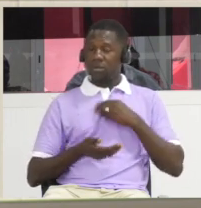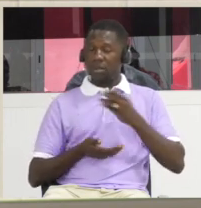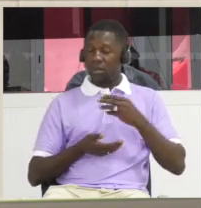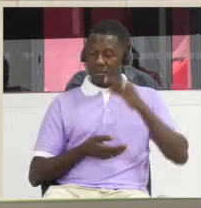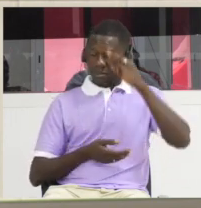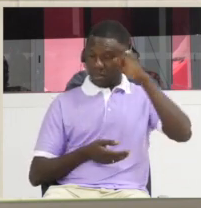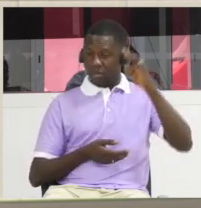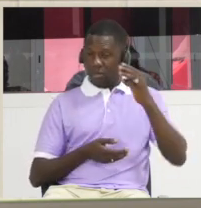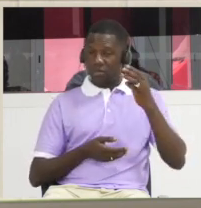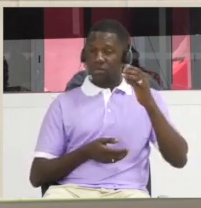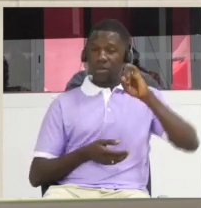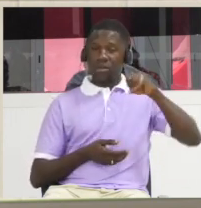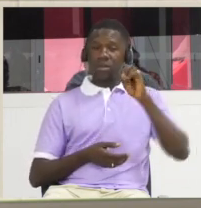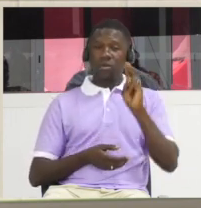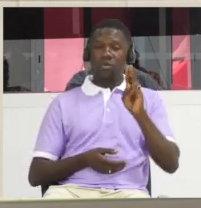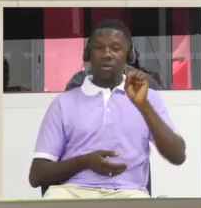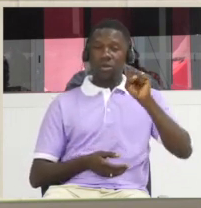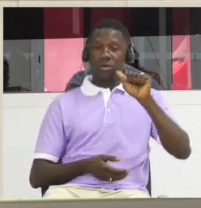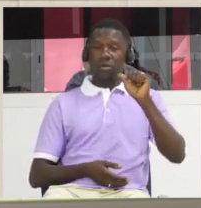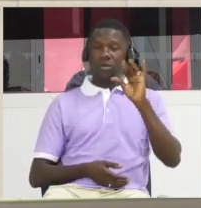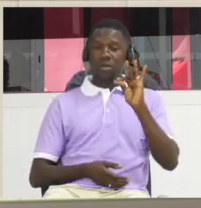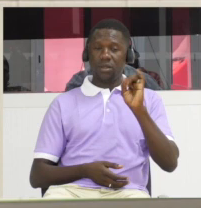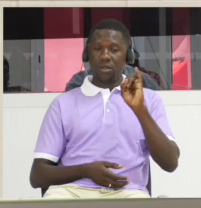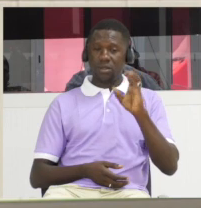by the Minister of Justice and other